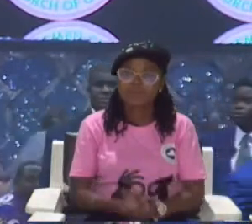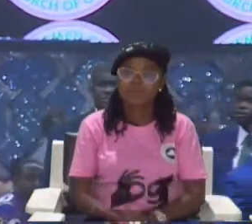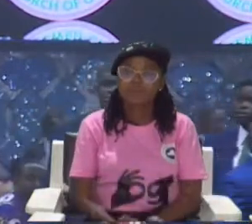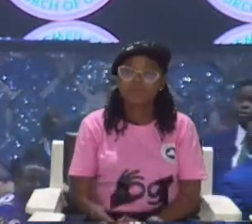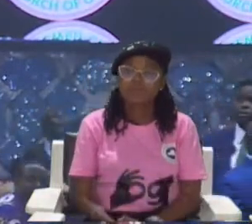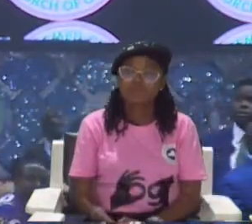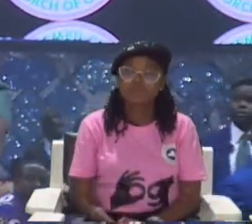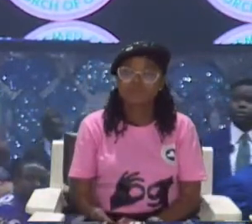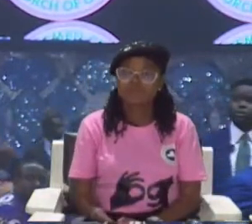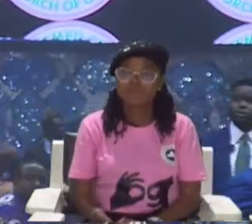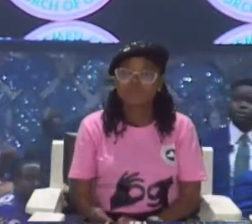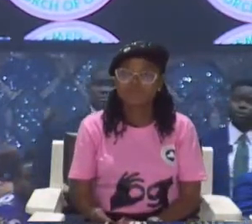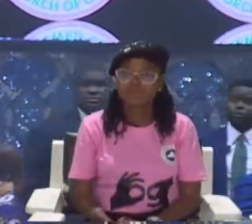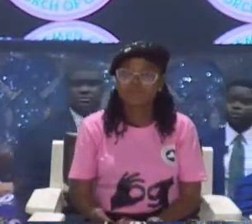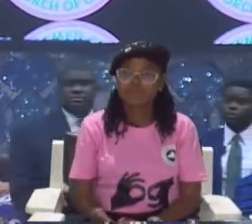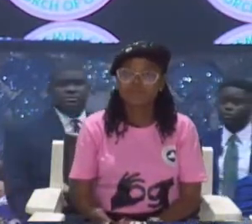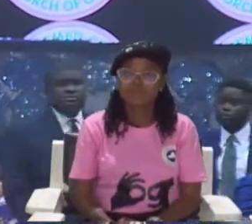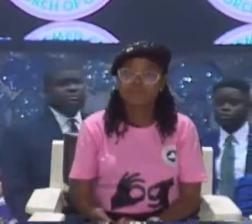Thank you.